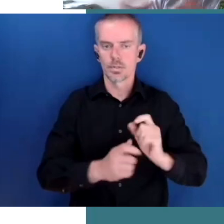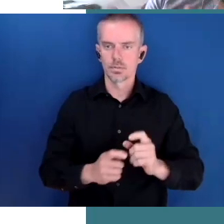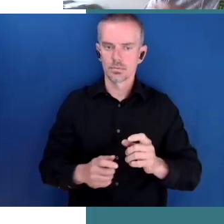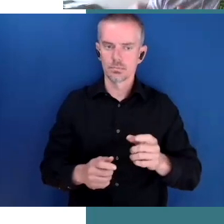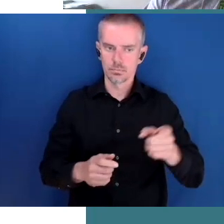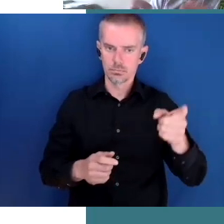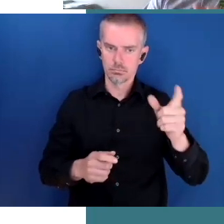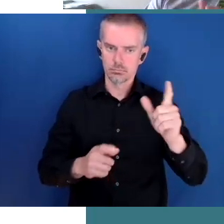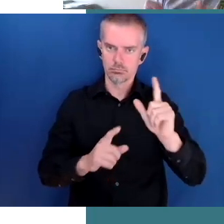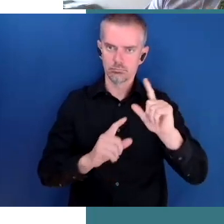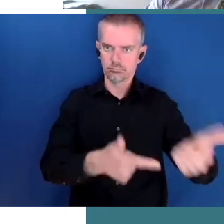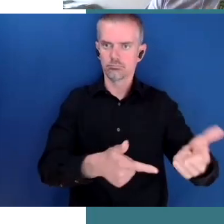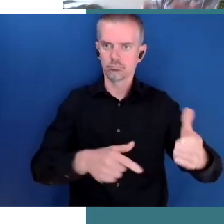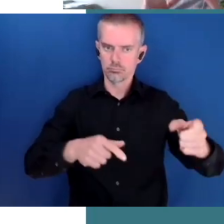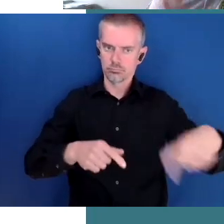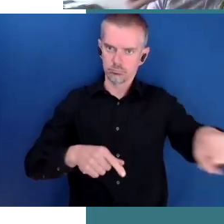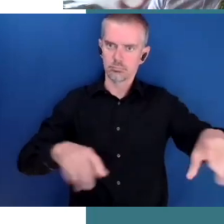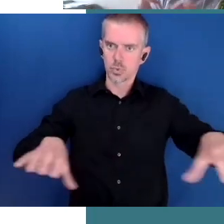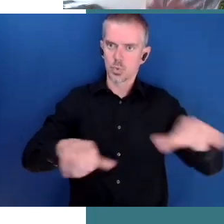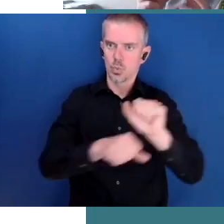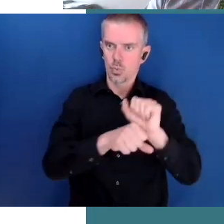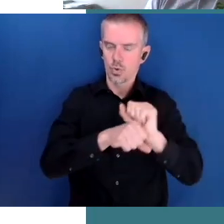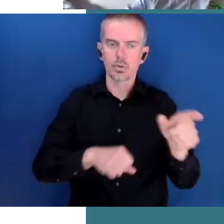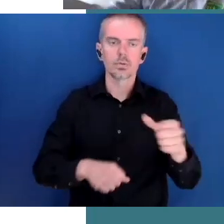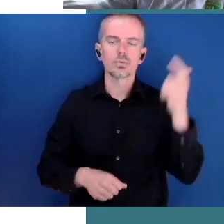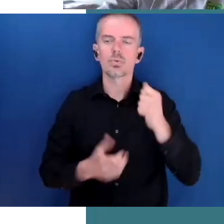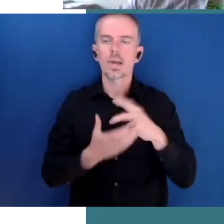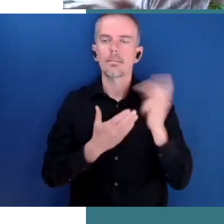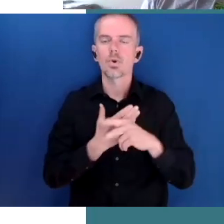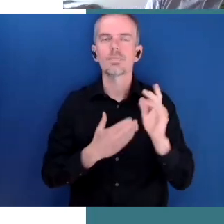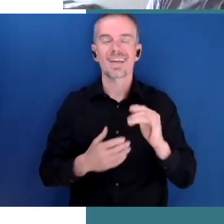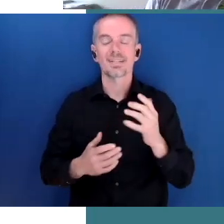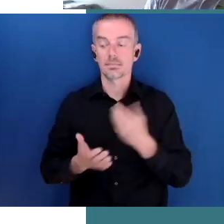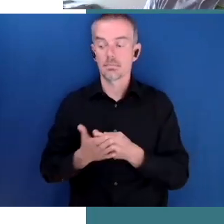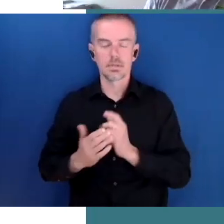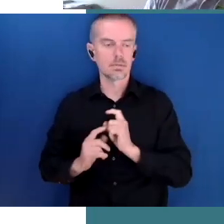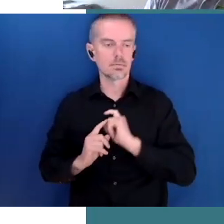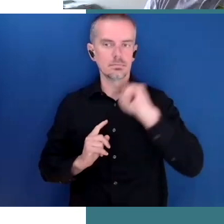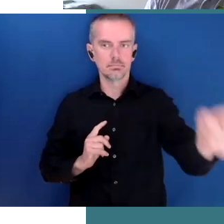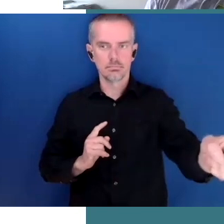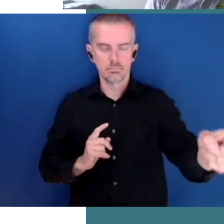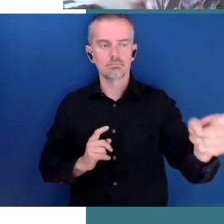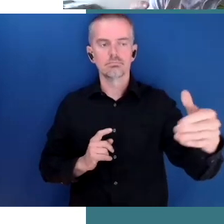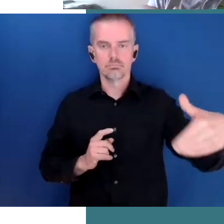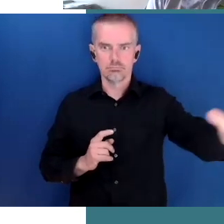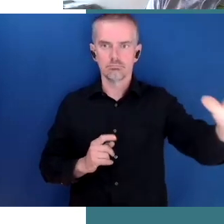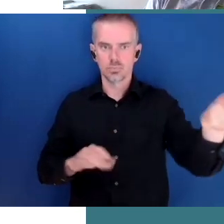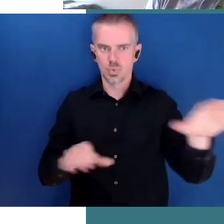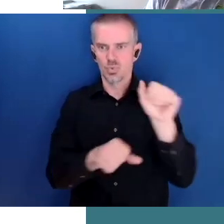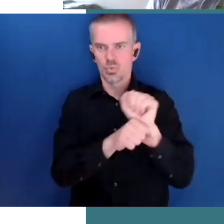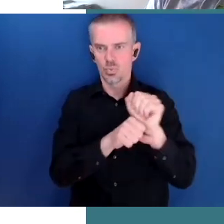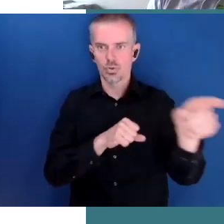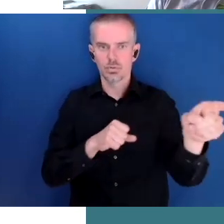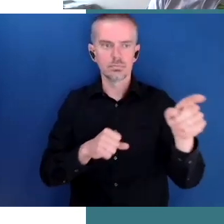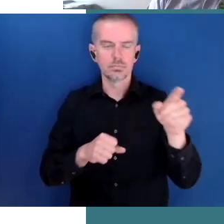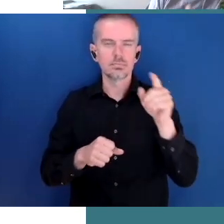work. Kind of the grant programs where we're actually kind of giving money out to people to do work outside those kind of National